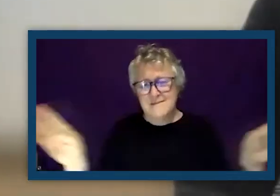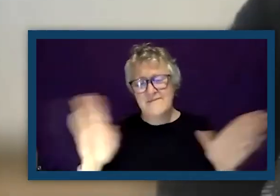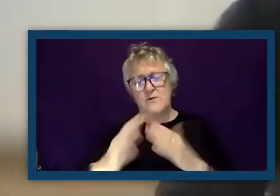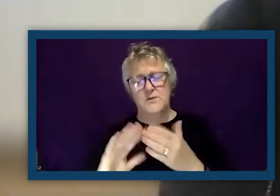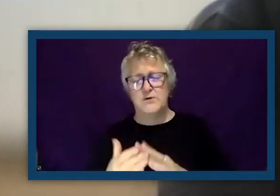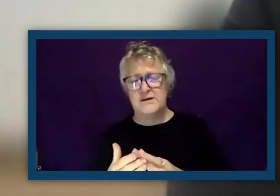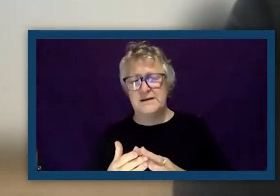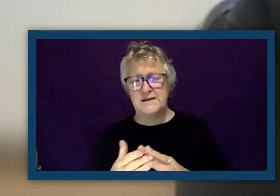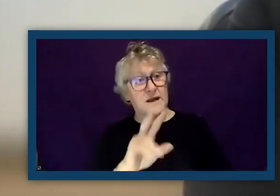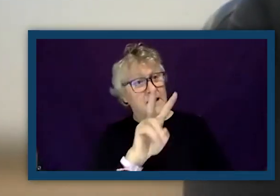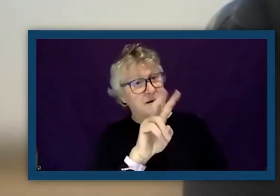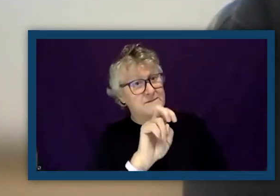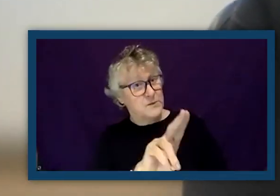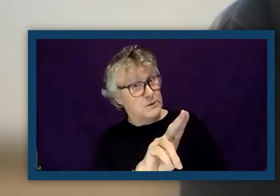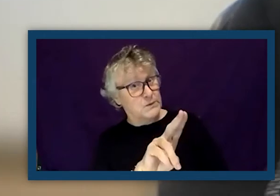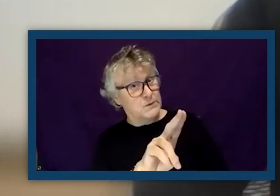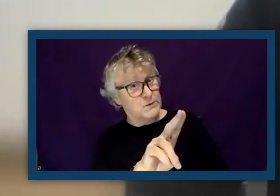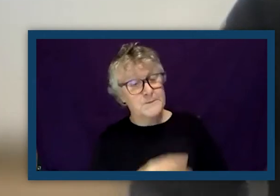Talavo.